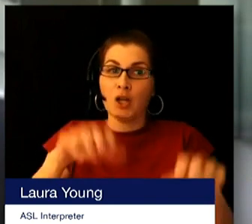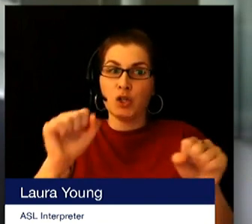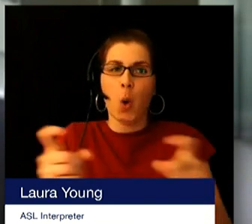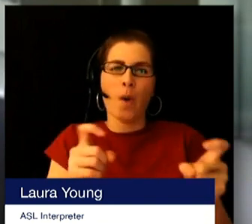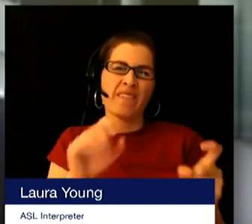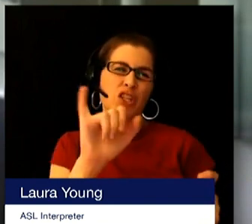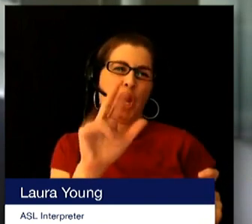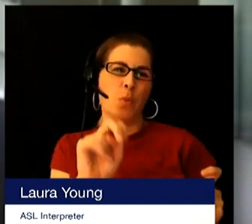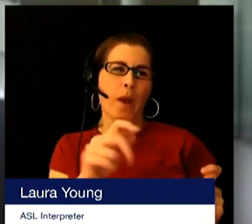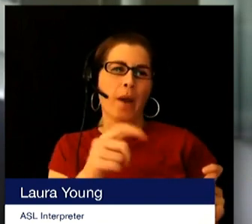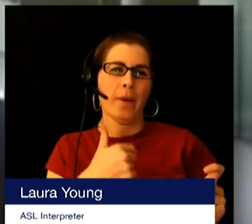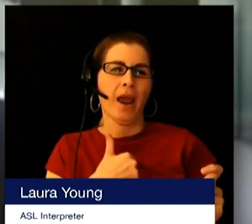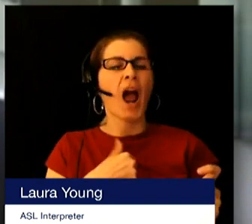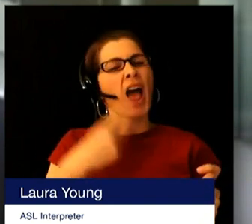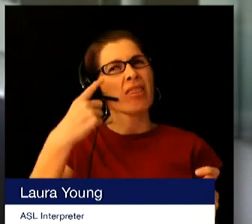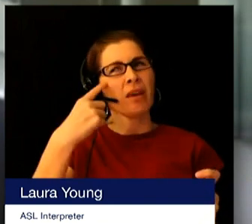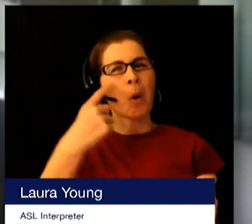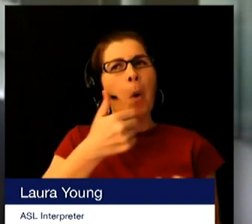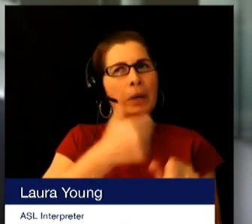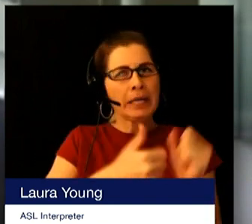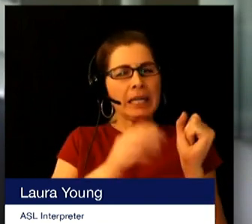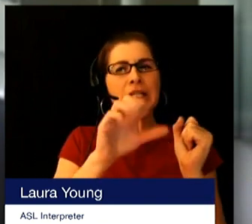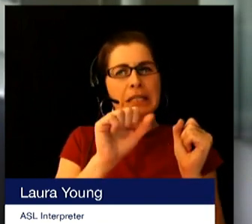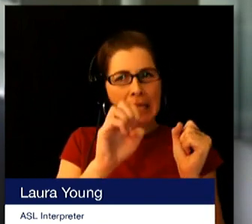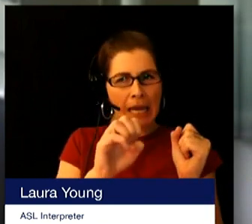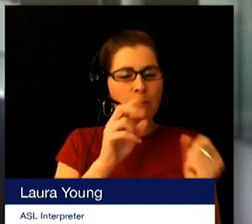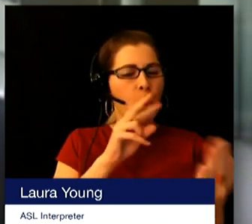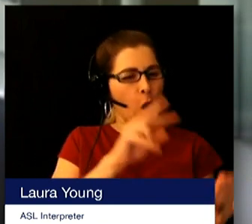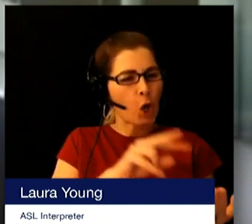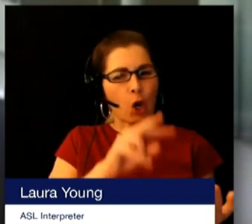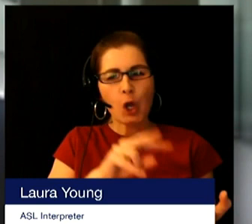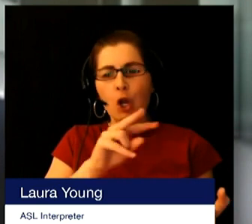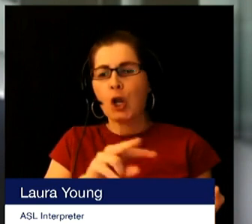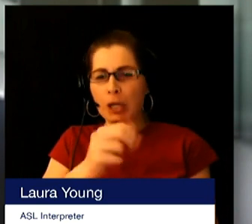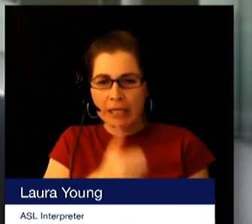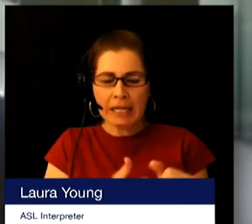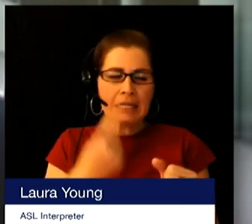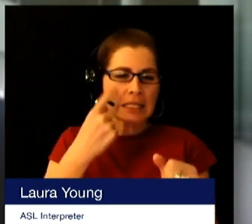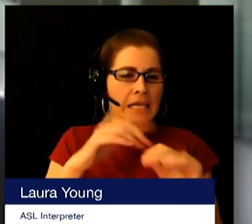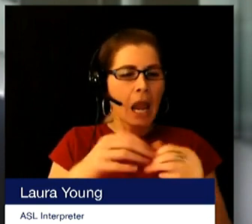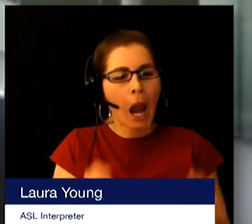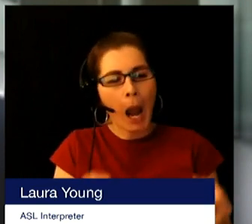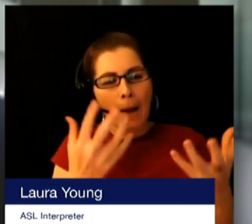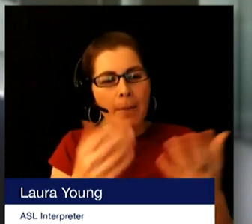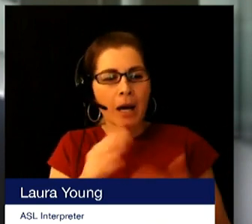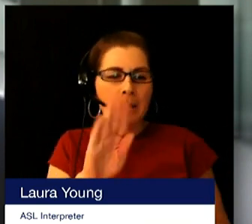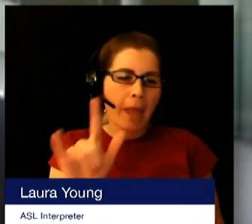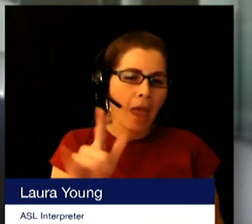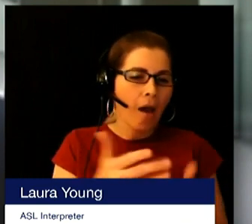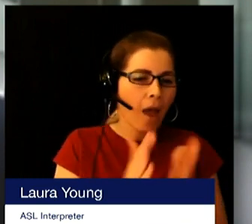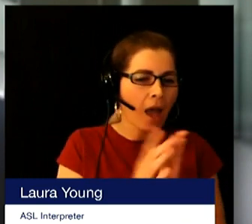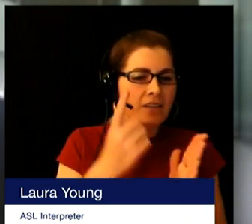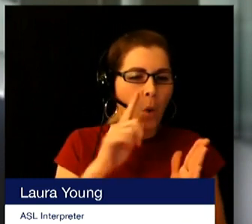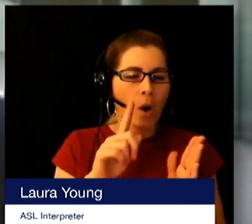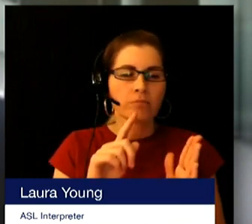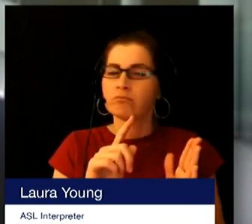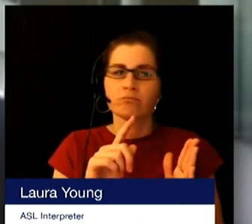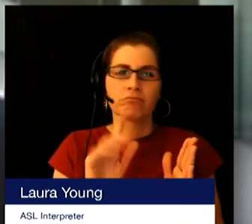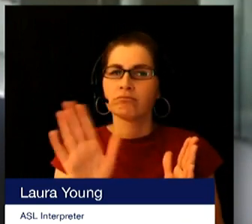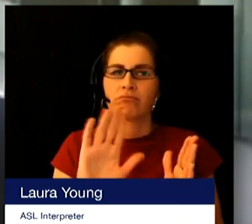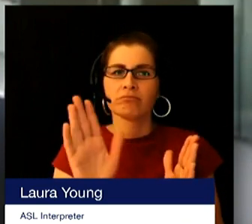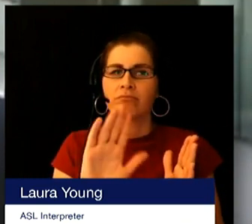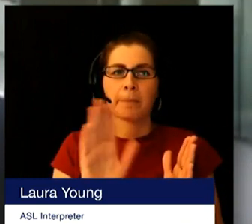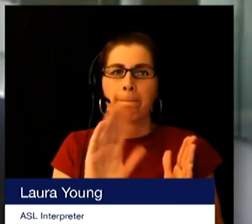we're going to look at this case by case and decide whether to ask for bail or how much bail to ask for, we solved the